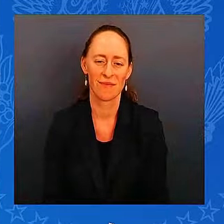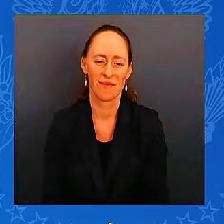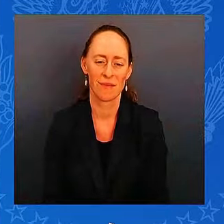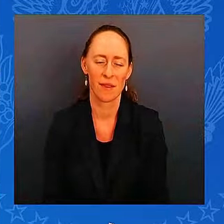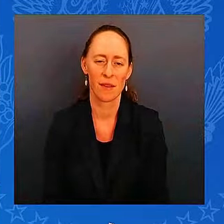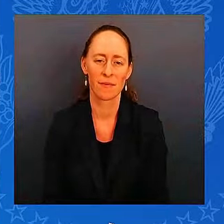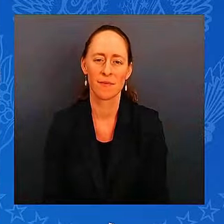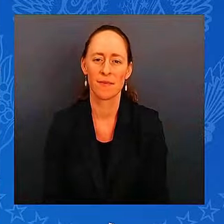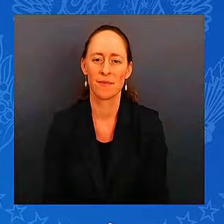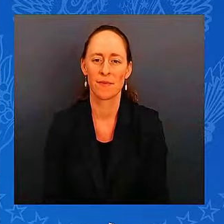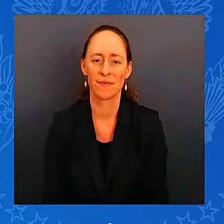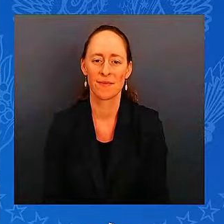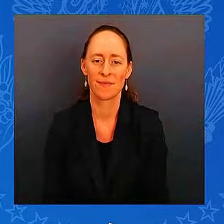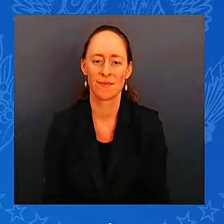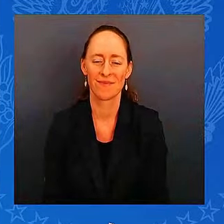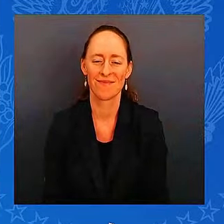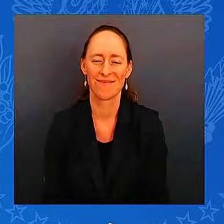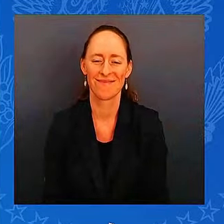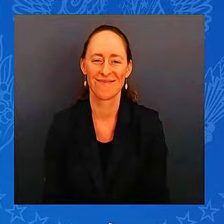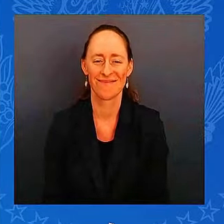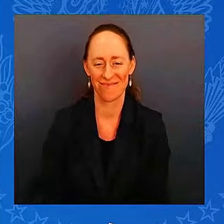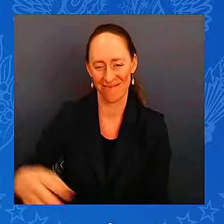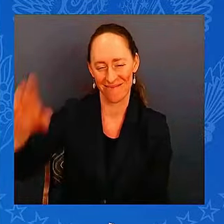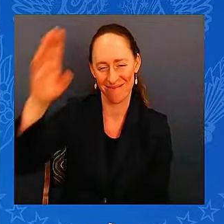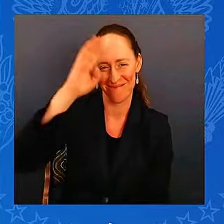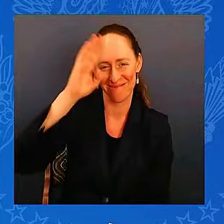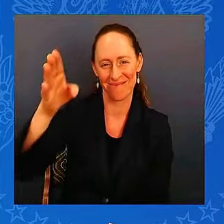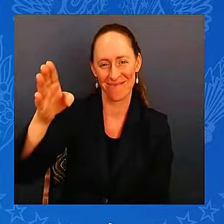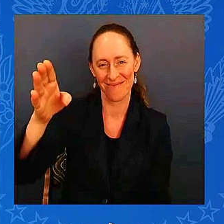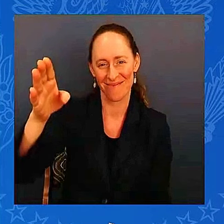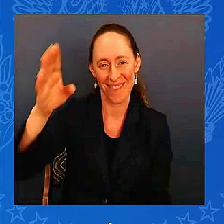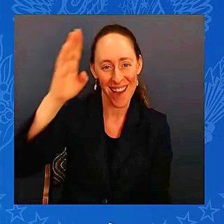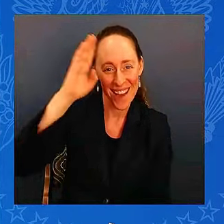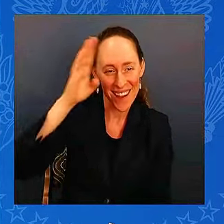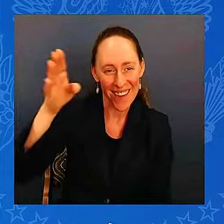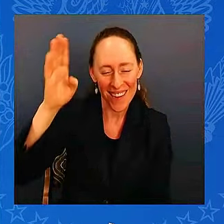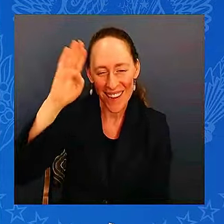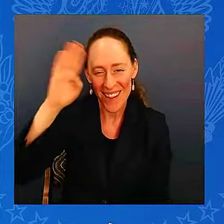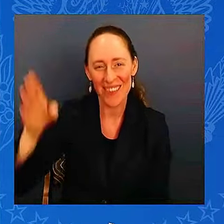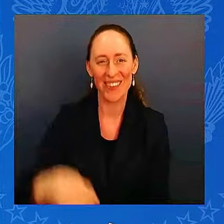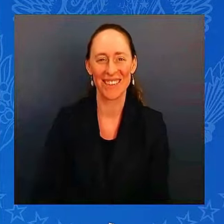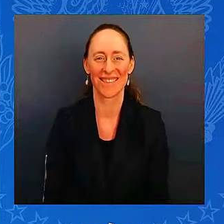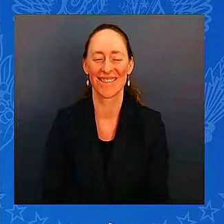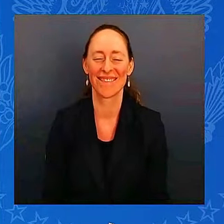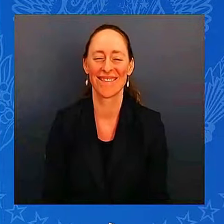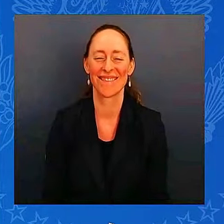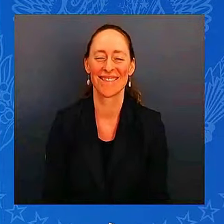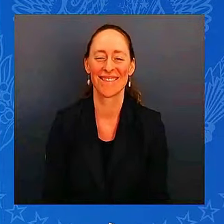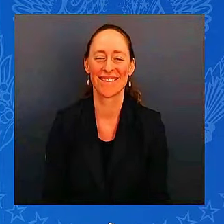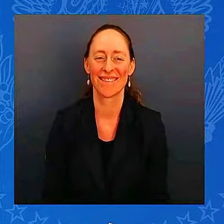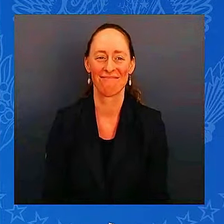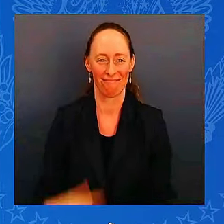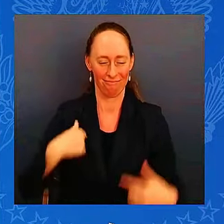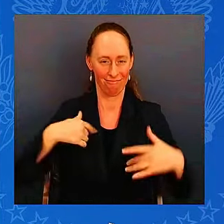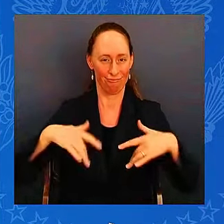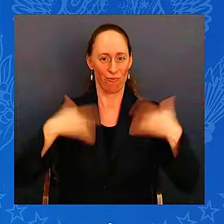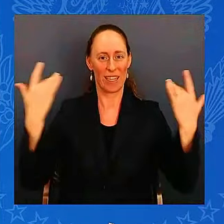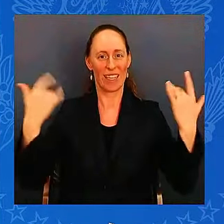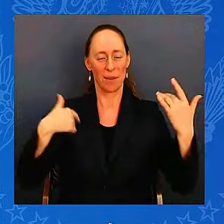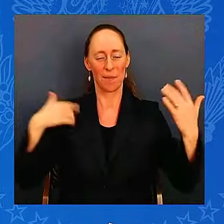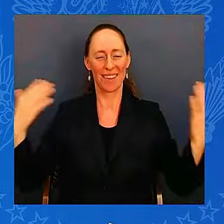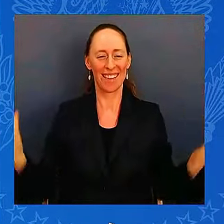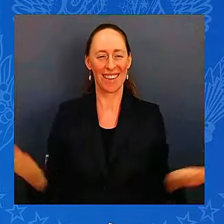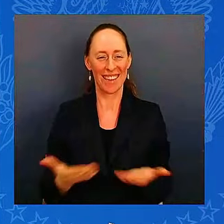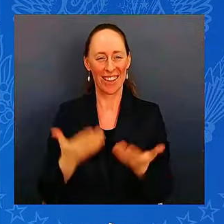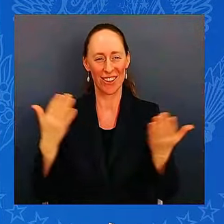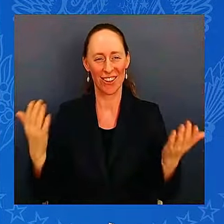Hi. Hi, everybody. I'm so glad to be here and to have the honor of